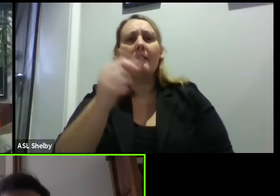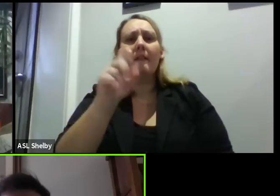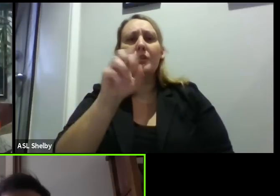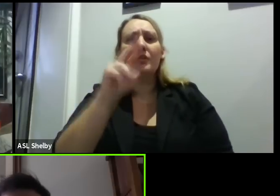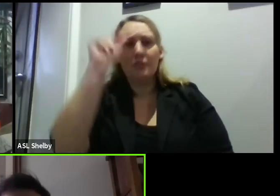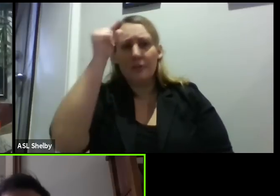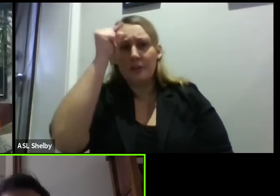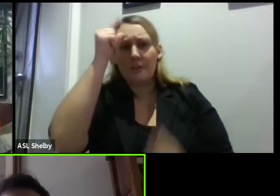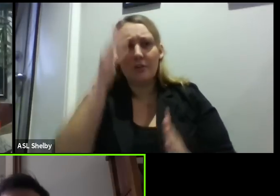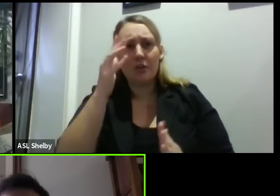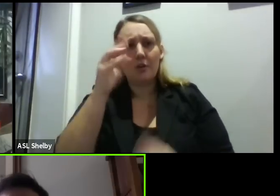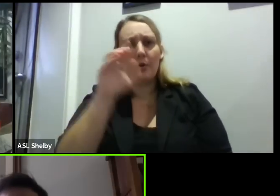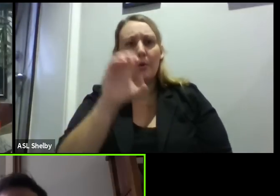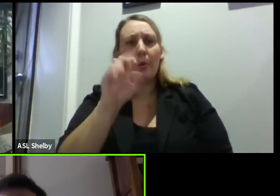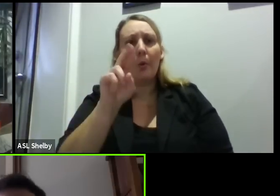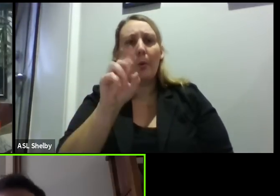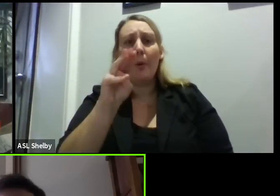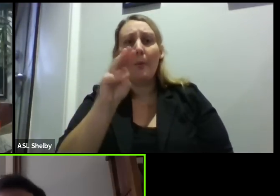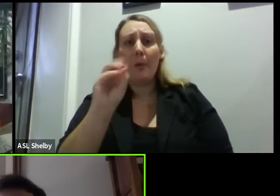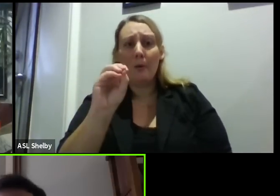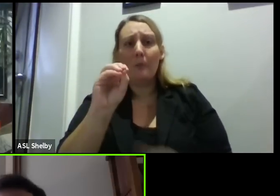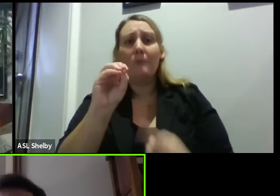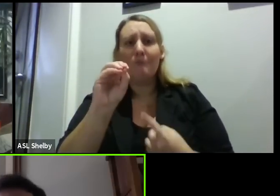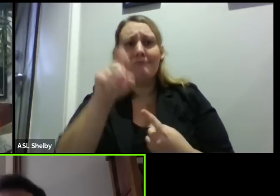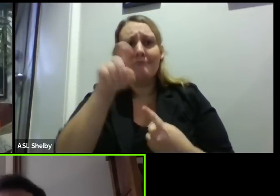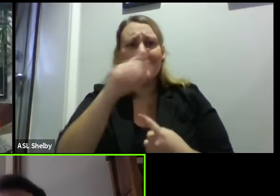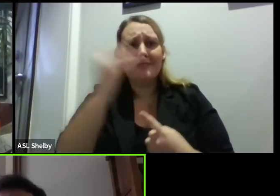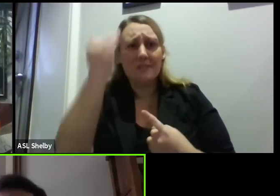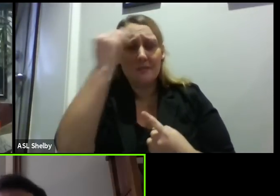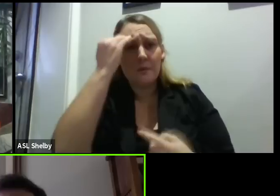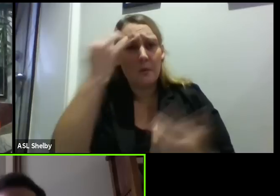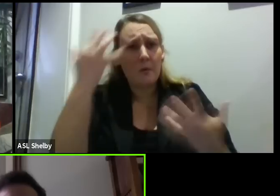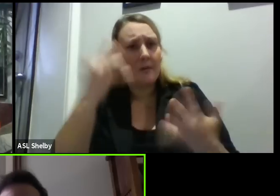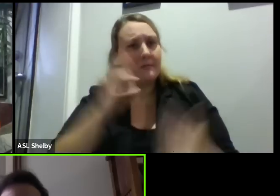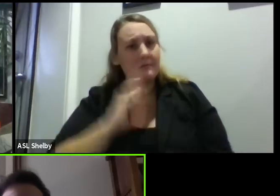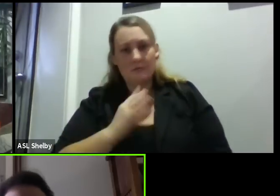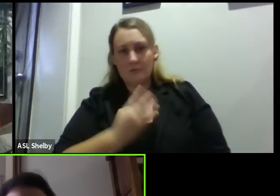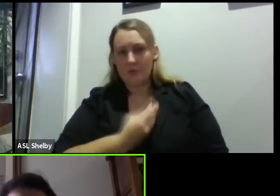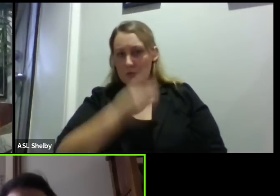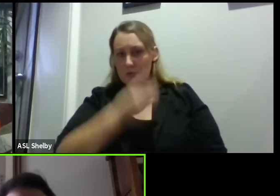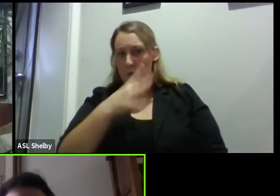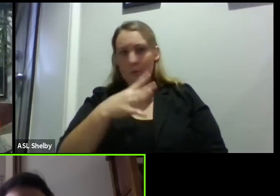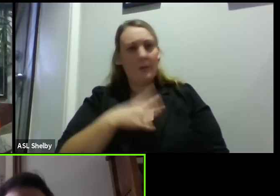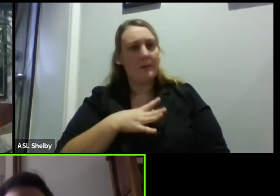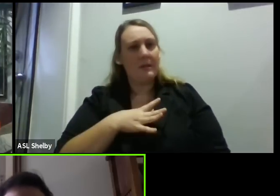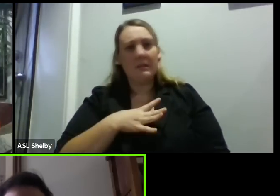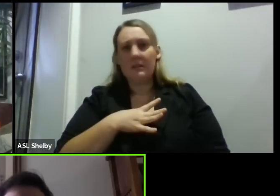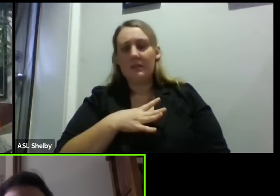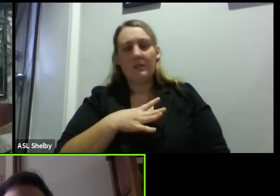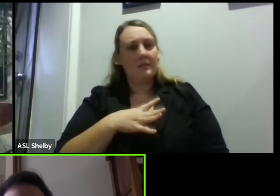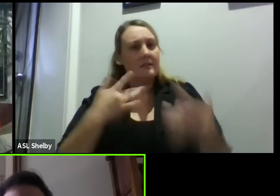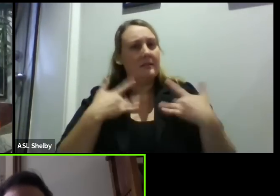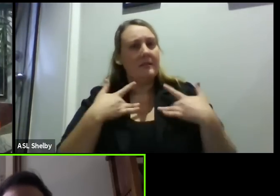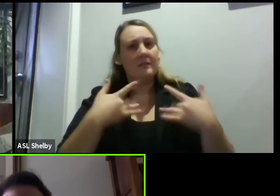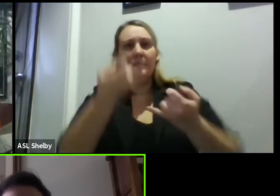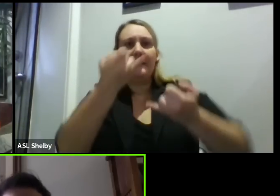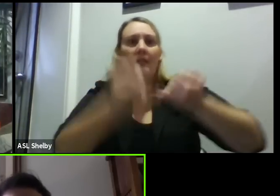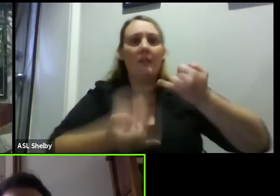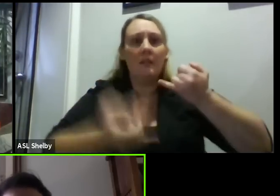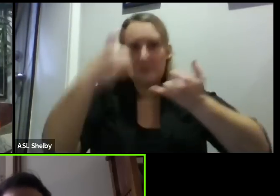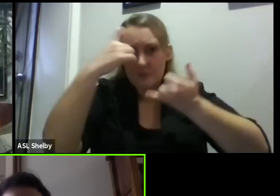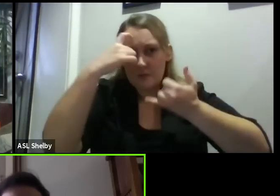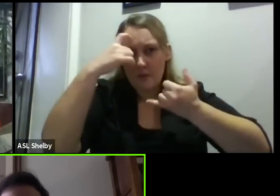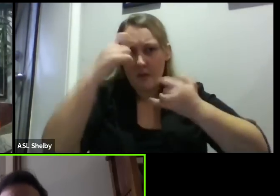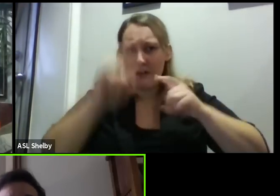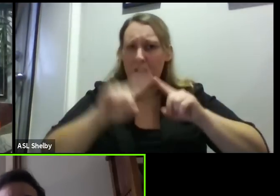last ones to be taken into account, be allowed to pay our rent later, so that rent payments at the moment can be